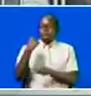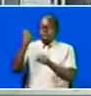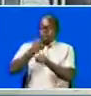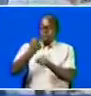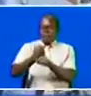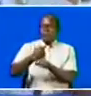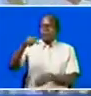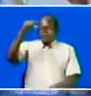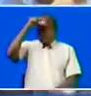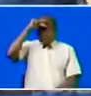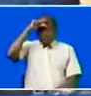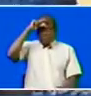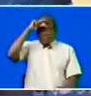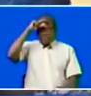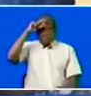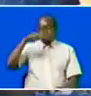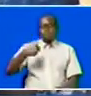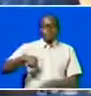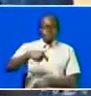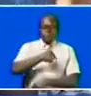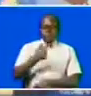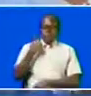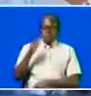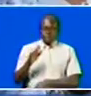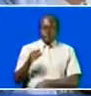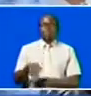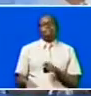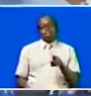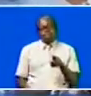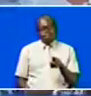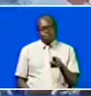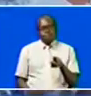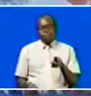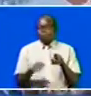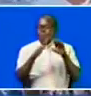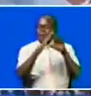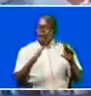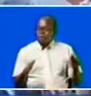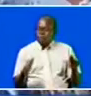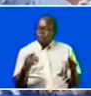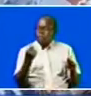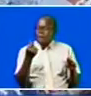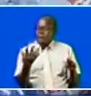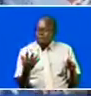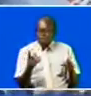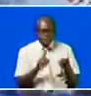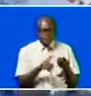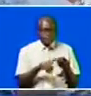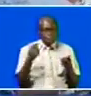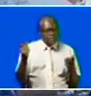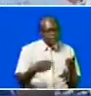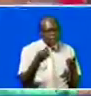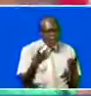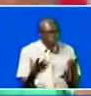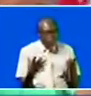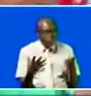office. Ndiyo wewe tunakuona, haya basi. Hii nyumba, pesa, hii mshahara ndio hii, hii ulinunua